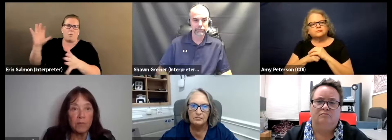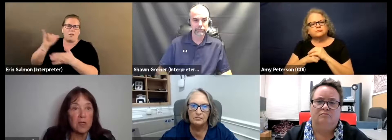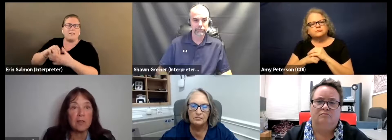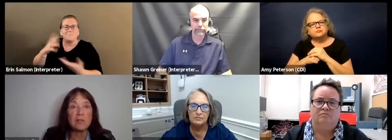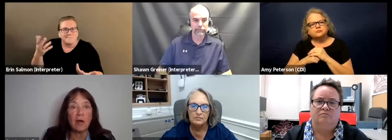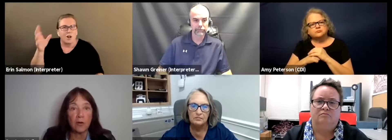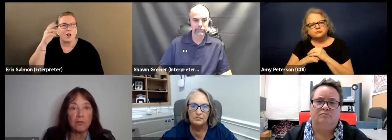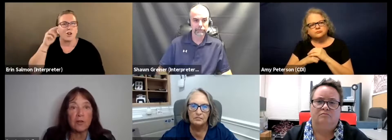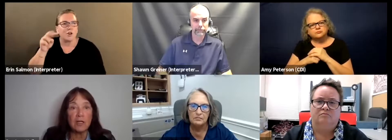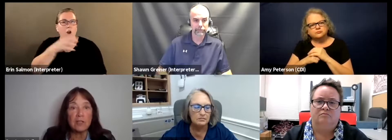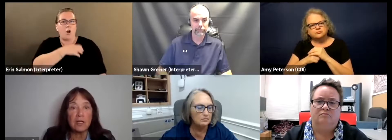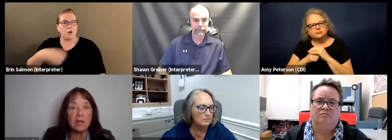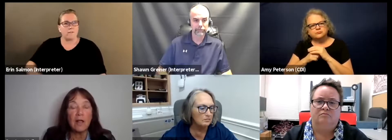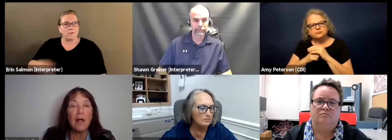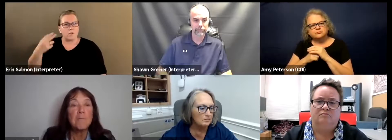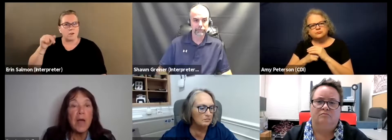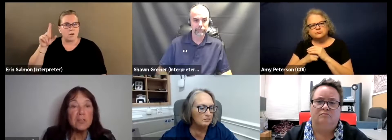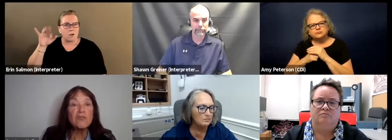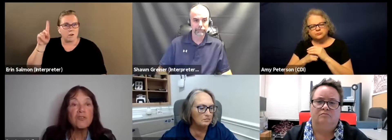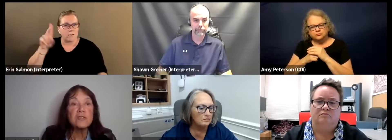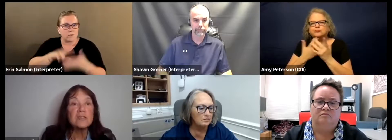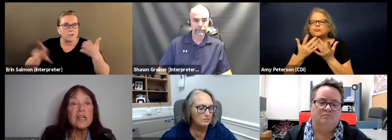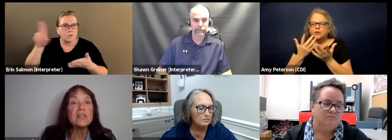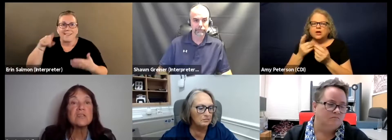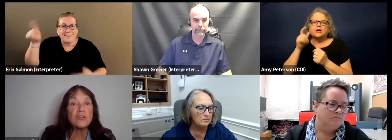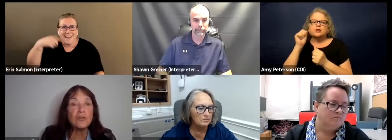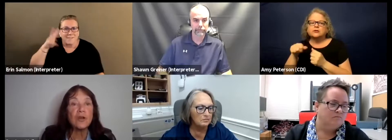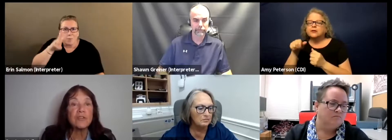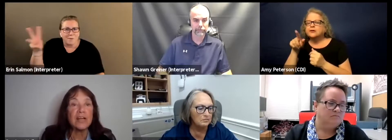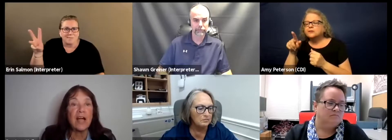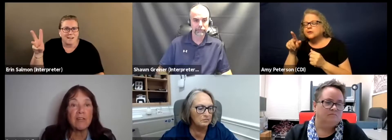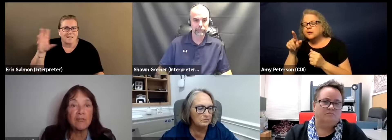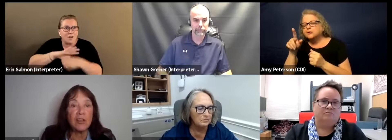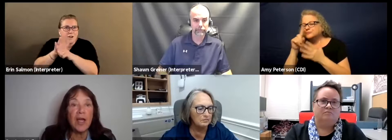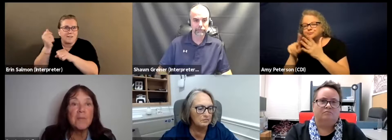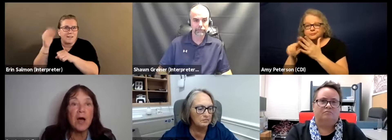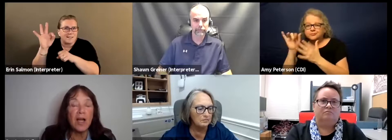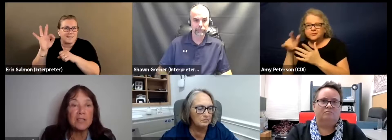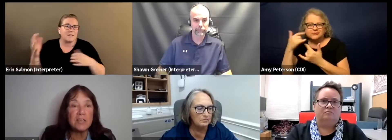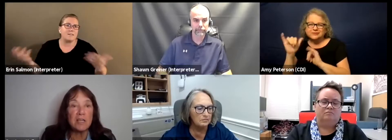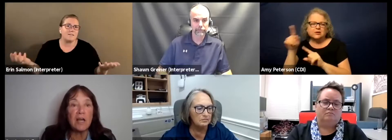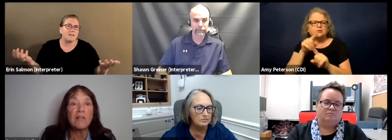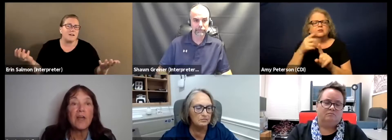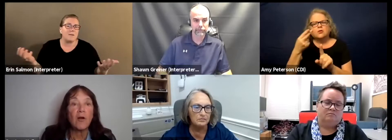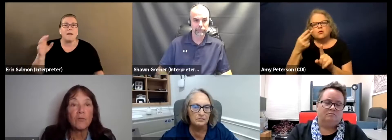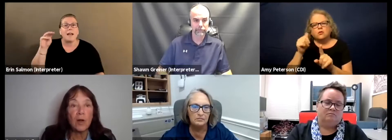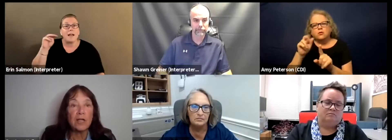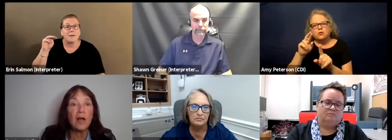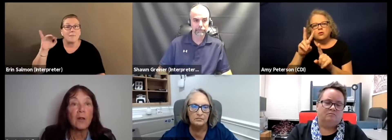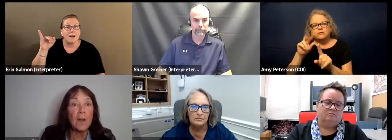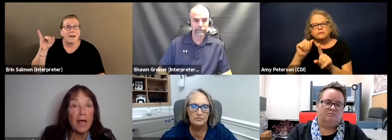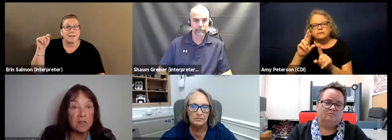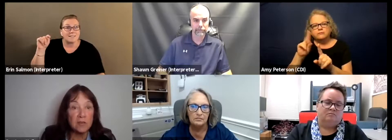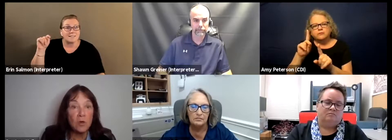have websites on COVID-19. Massachusetts Institute of Technology, MIT, they are